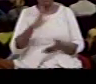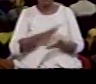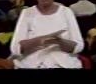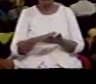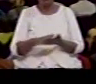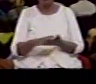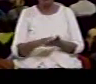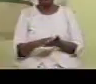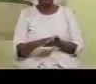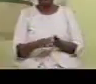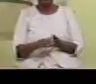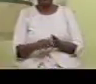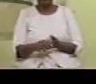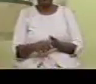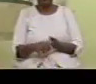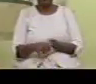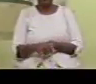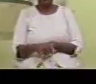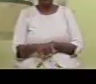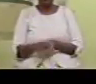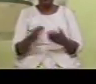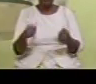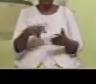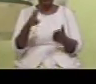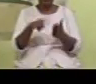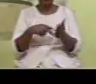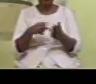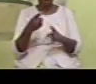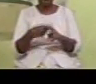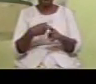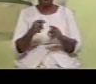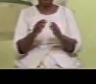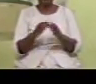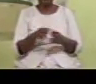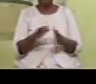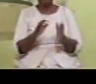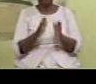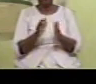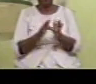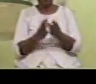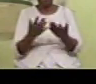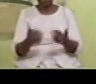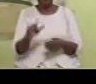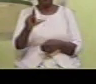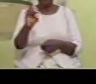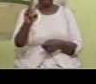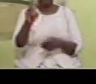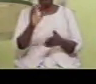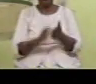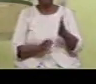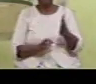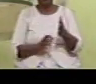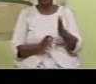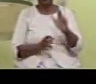13, verse 6. We want a first reader from the youth. Okay, thank you, our sister.